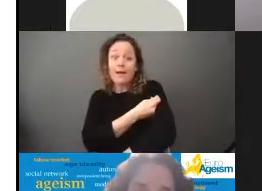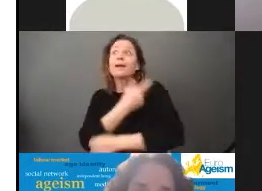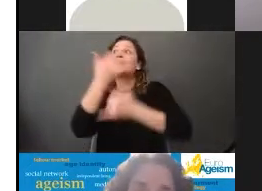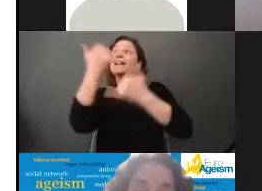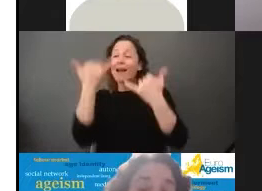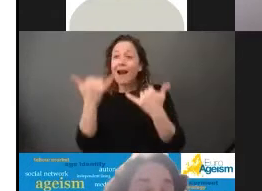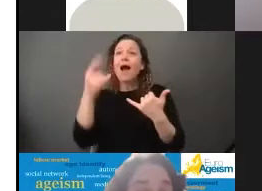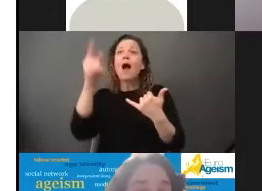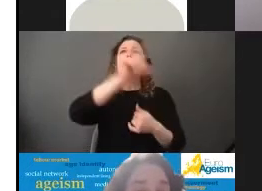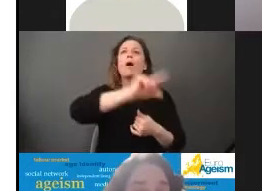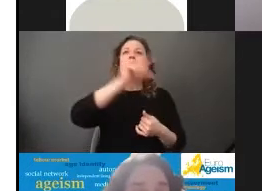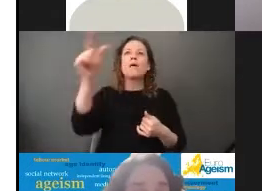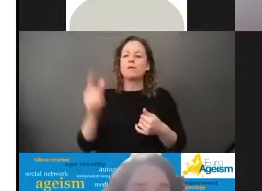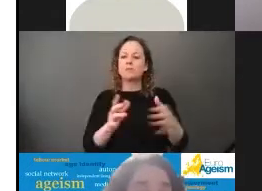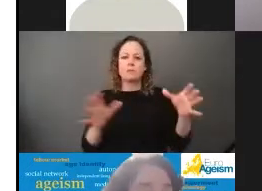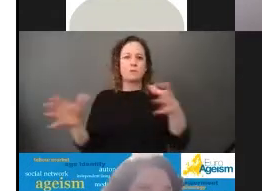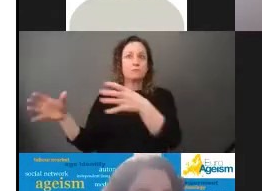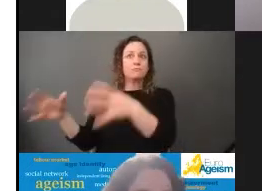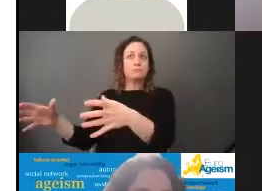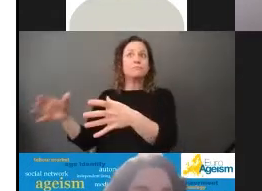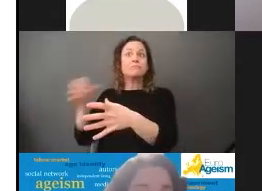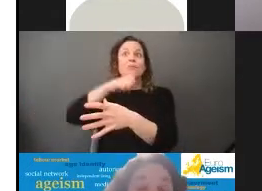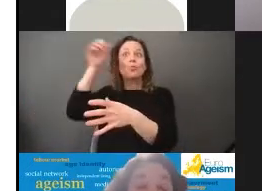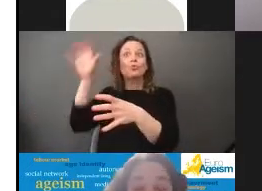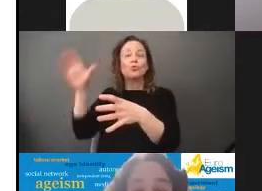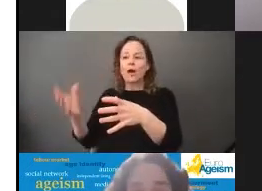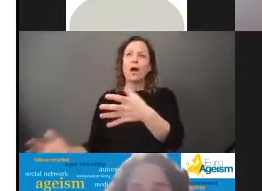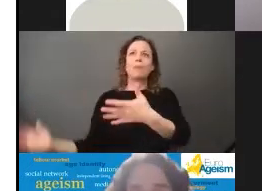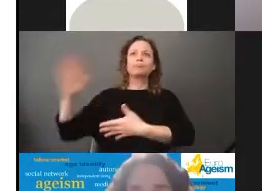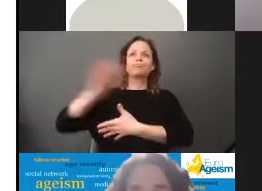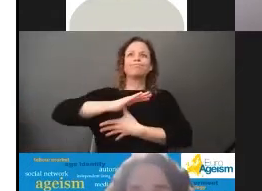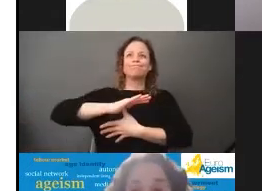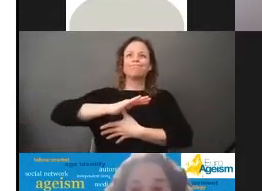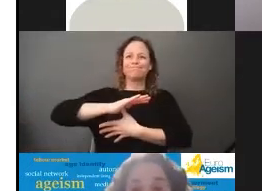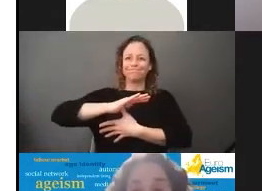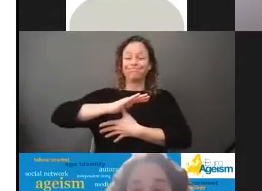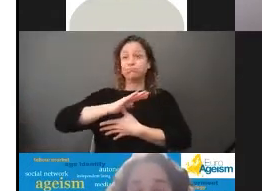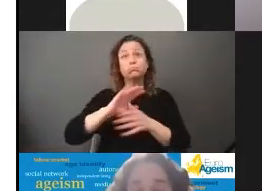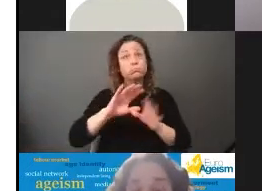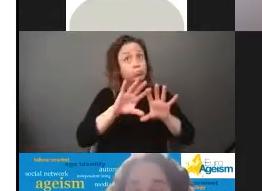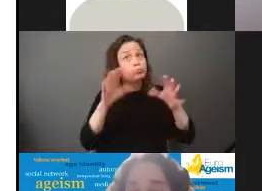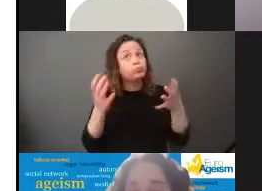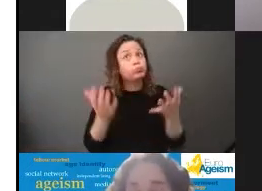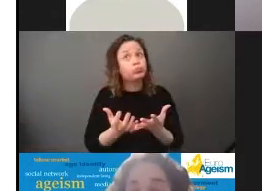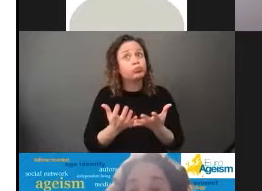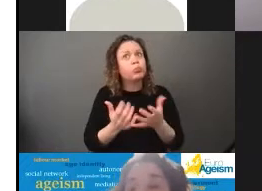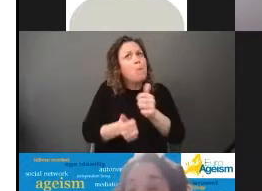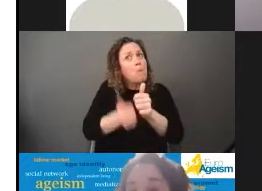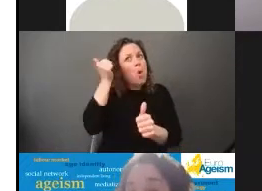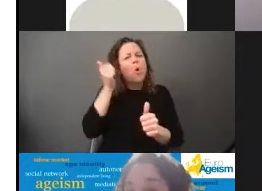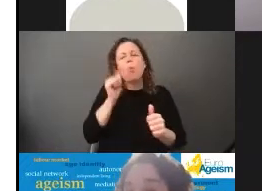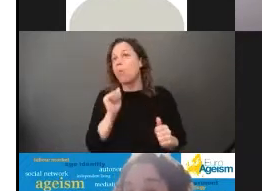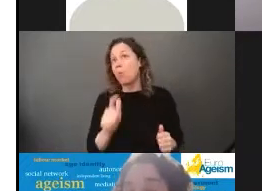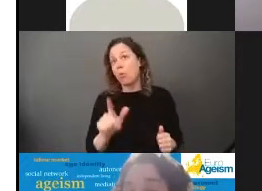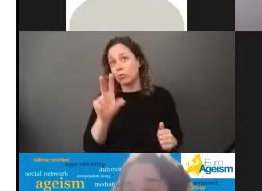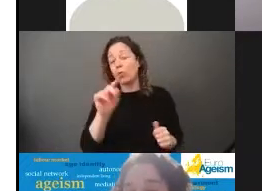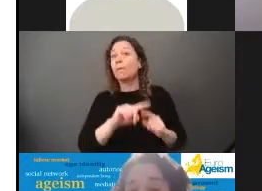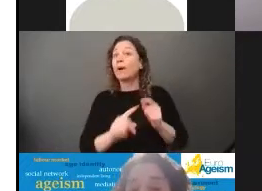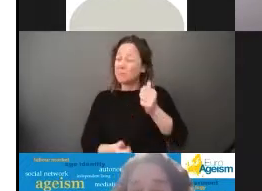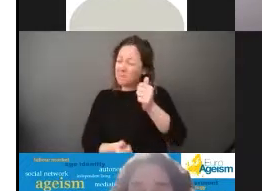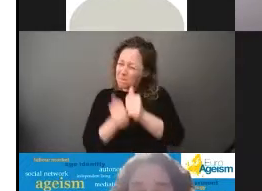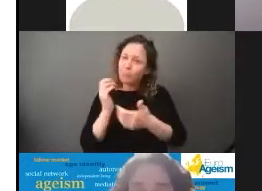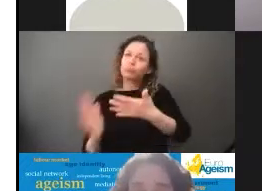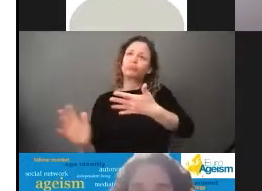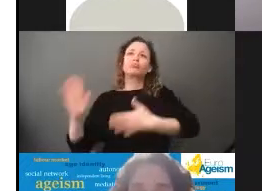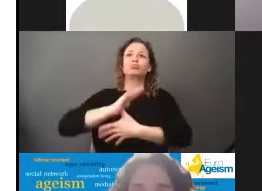older people. So many countries, but not all, prioritize the vaccination first and foremost